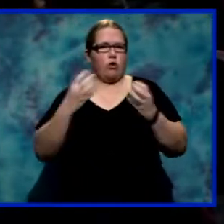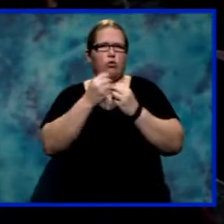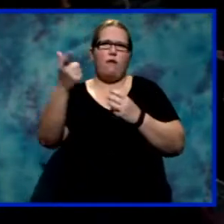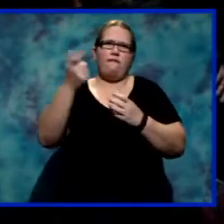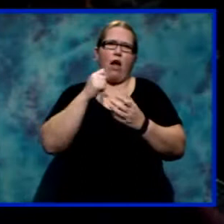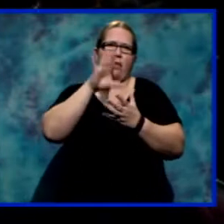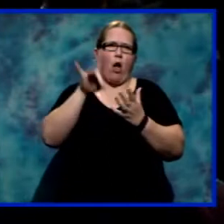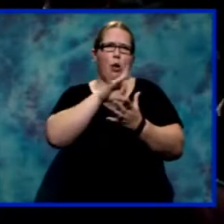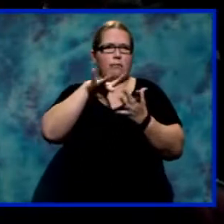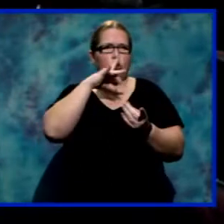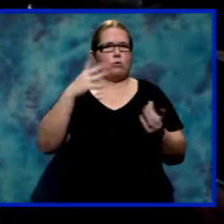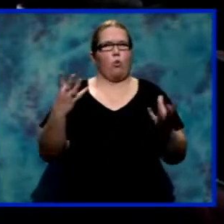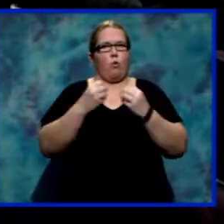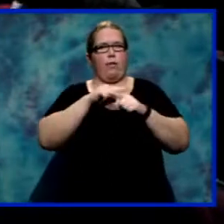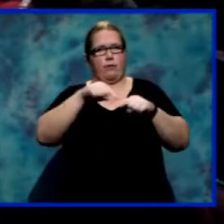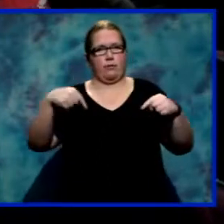us.